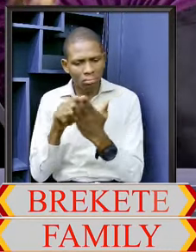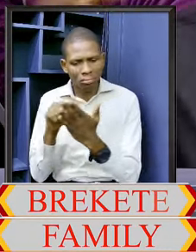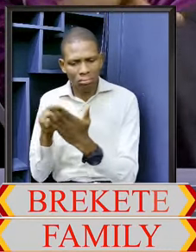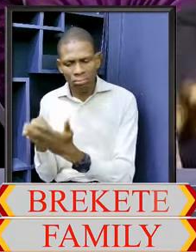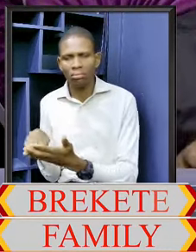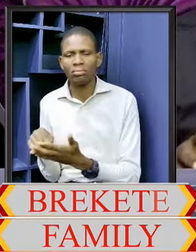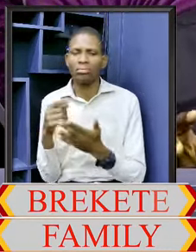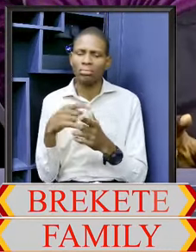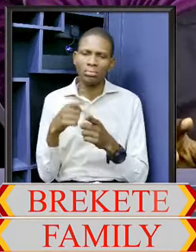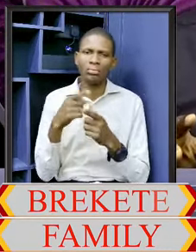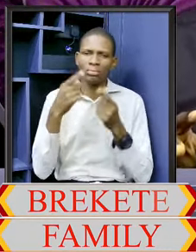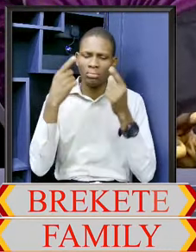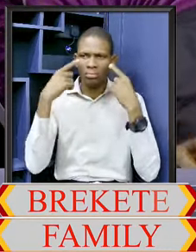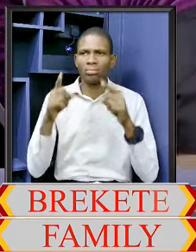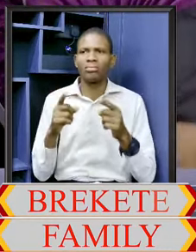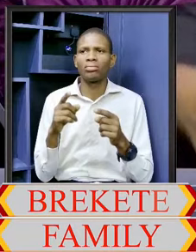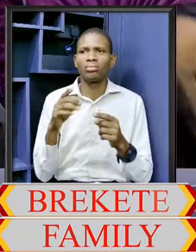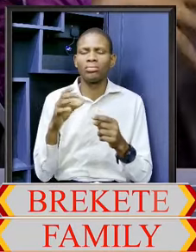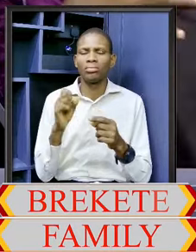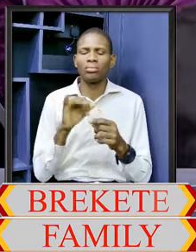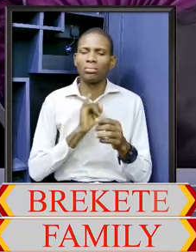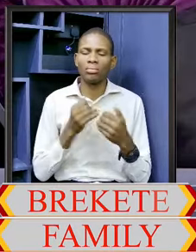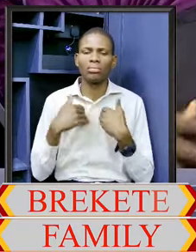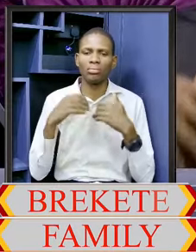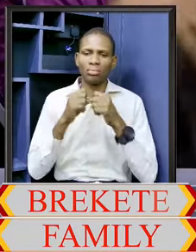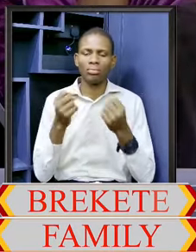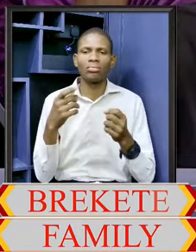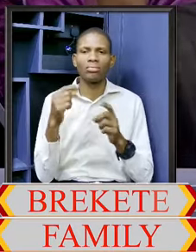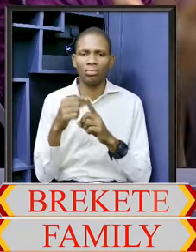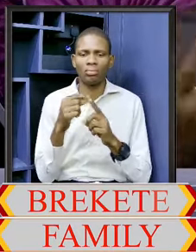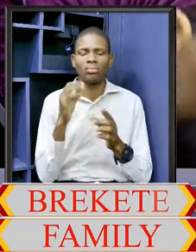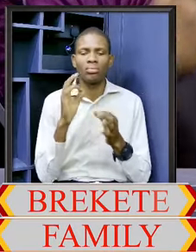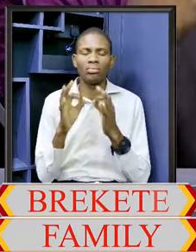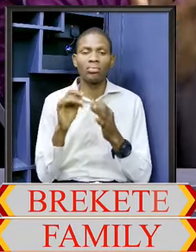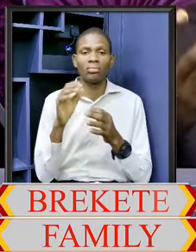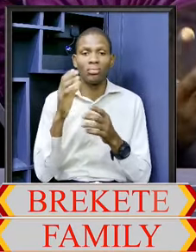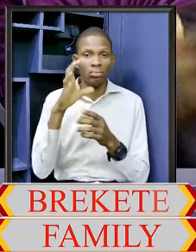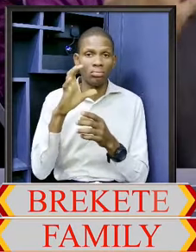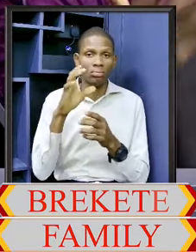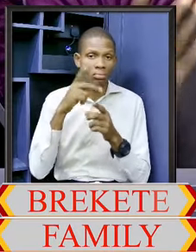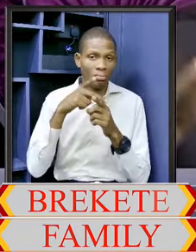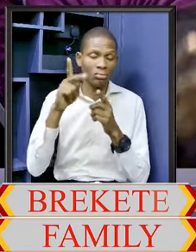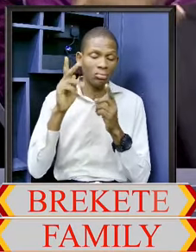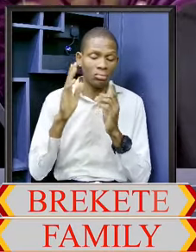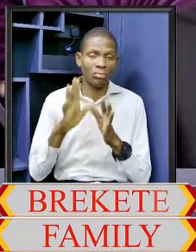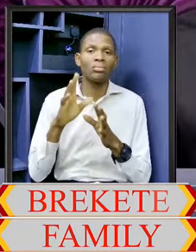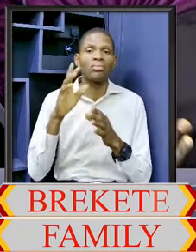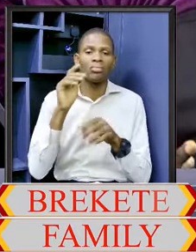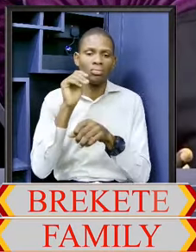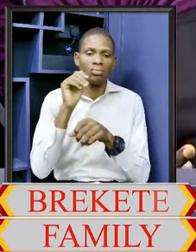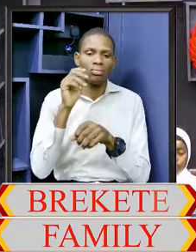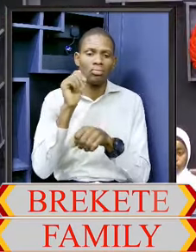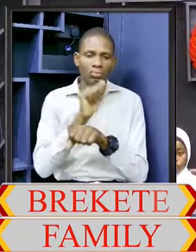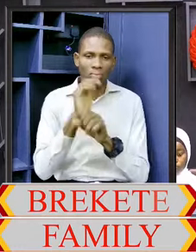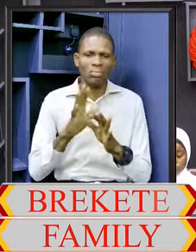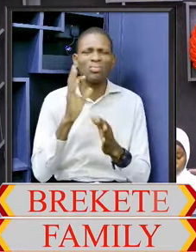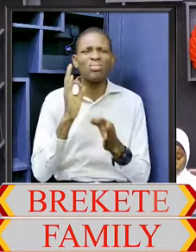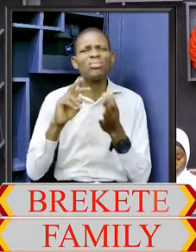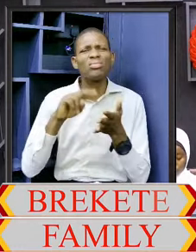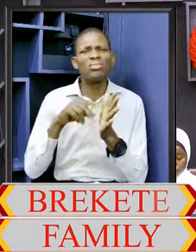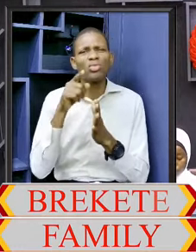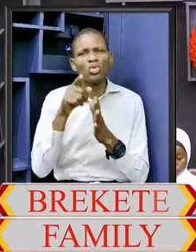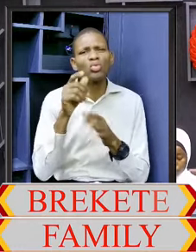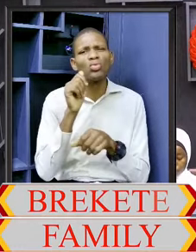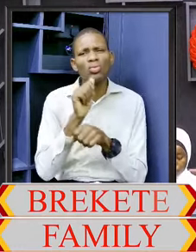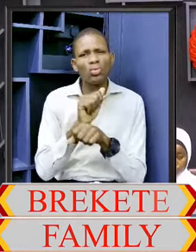broken that word into my context. So in business, so if you be career worker, professional worker, what does it mean to work hard? Get to work